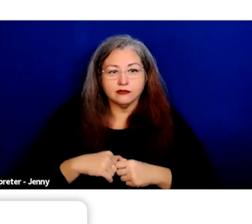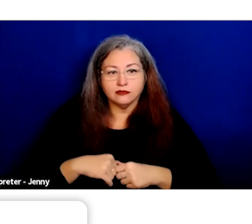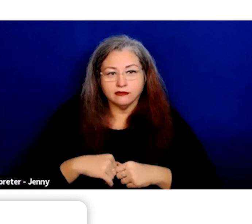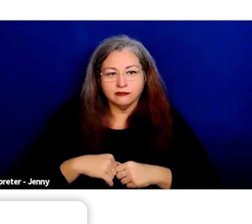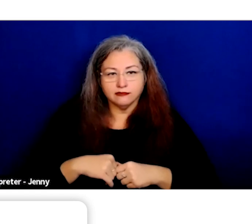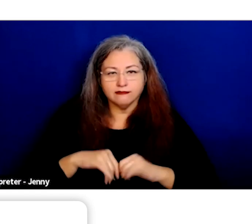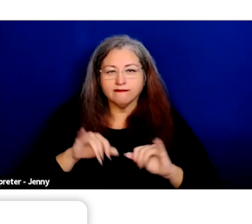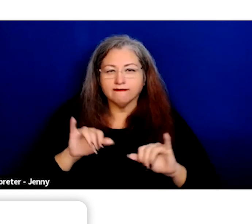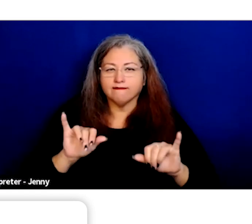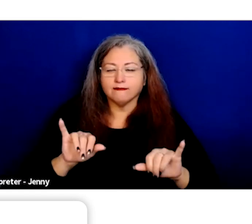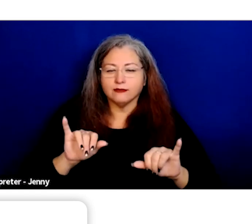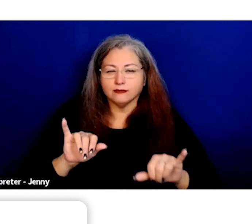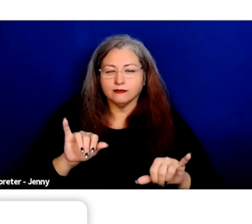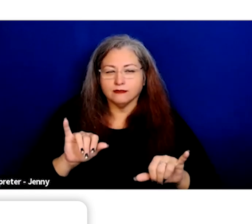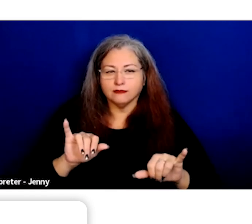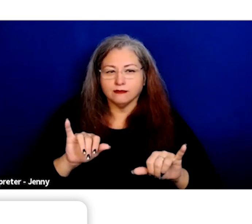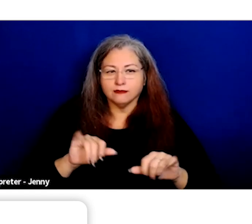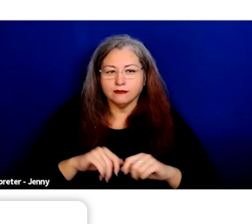Hmm.